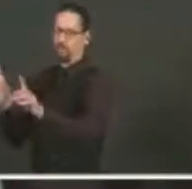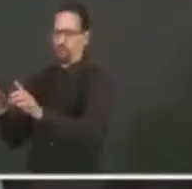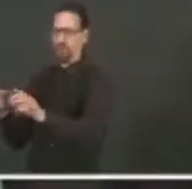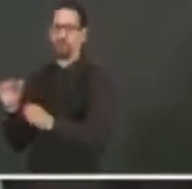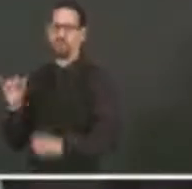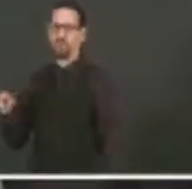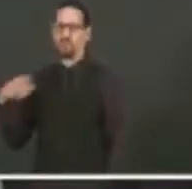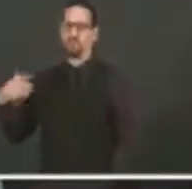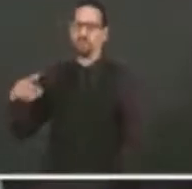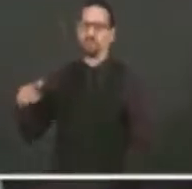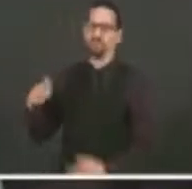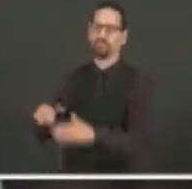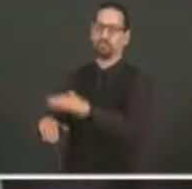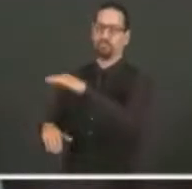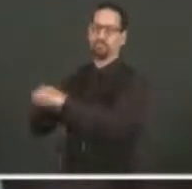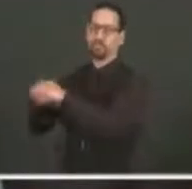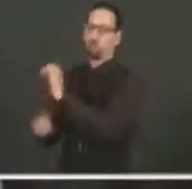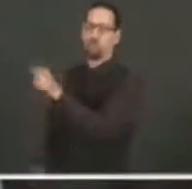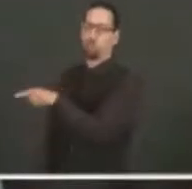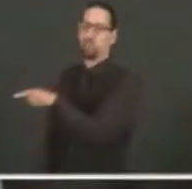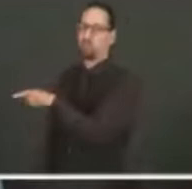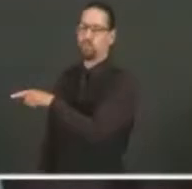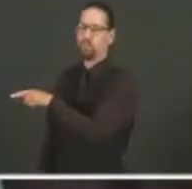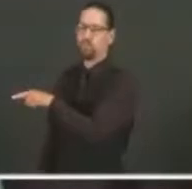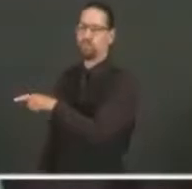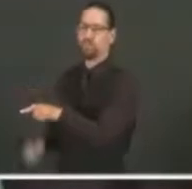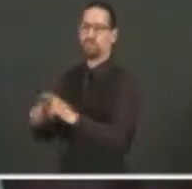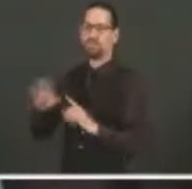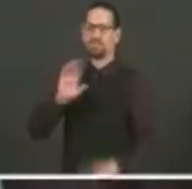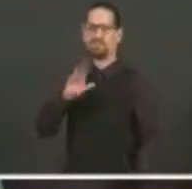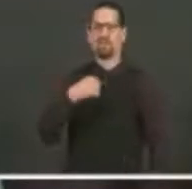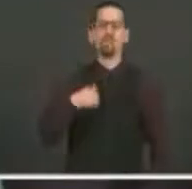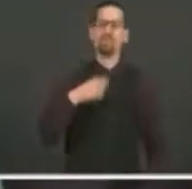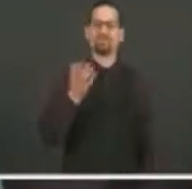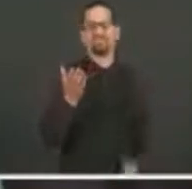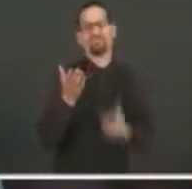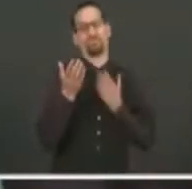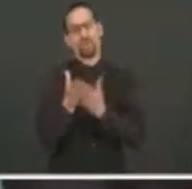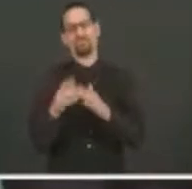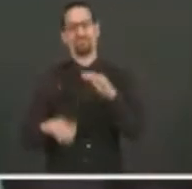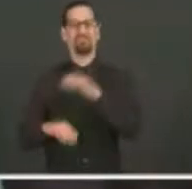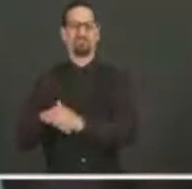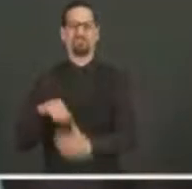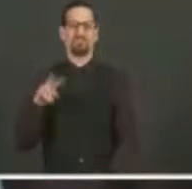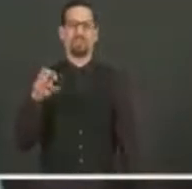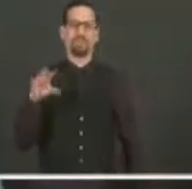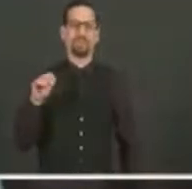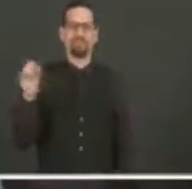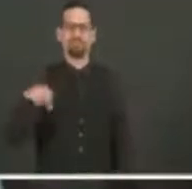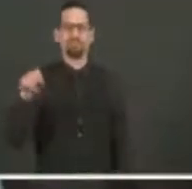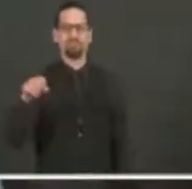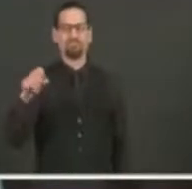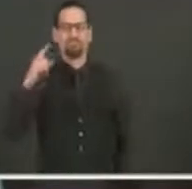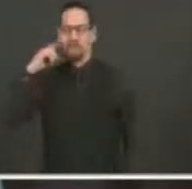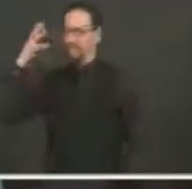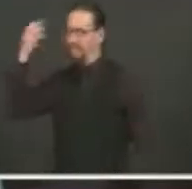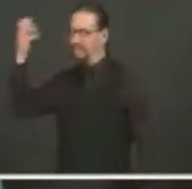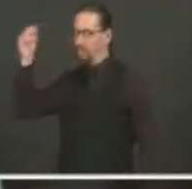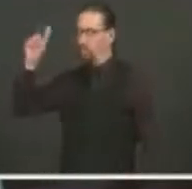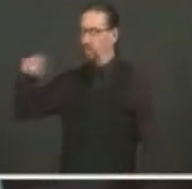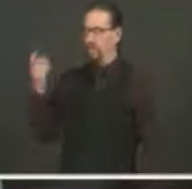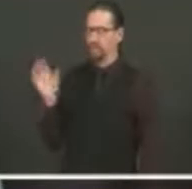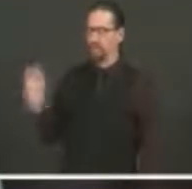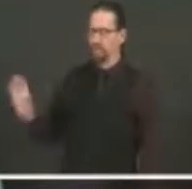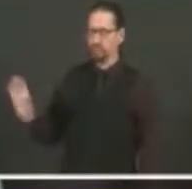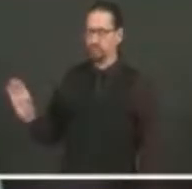no cap, but we don't think you should go above 250. Outdoors, this is outdoors. There's technically no